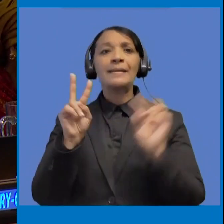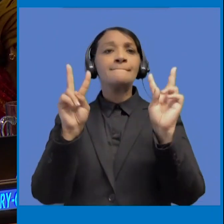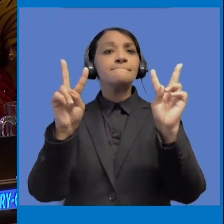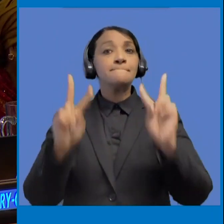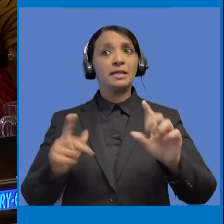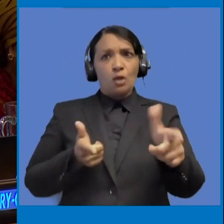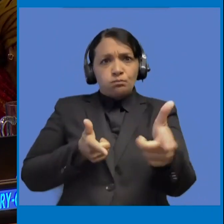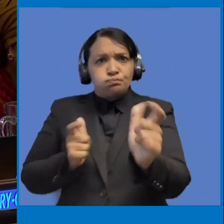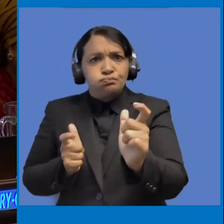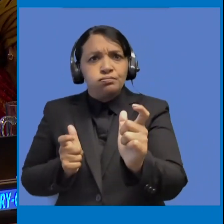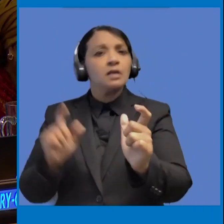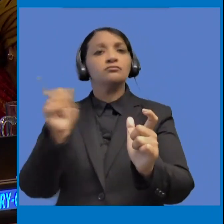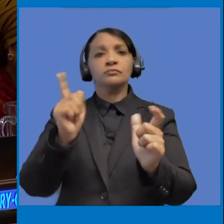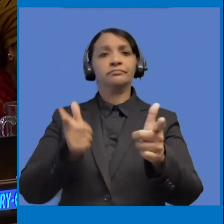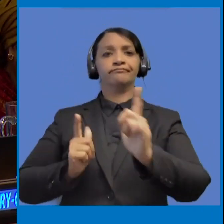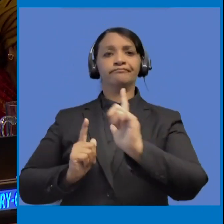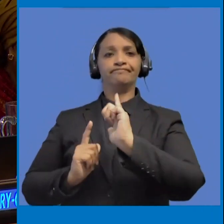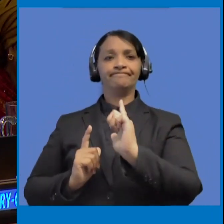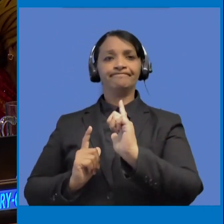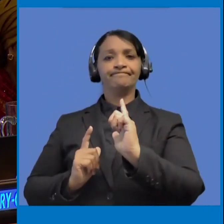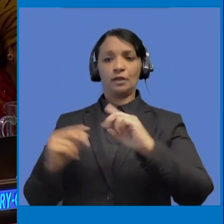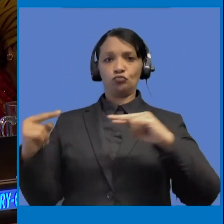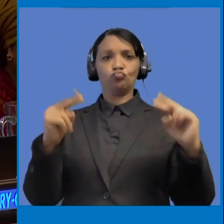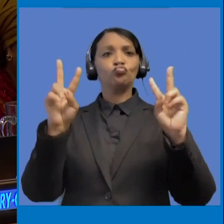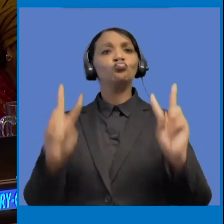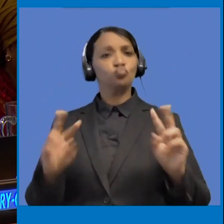the most effective conflict prevention tool.